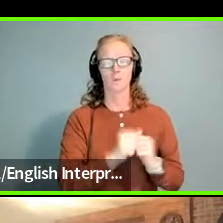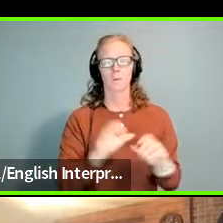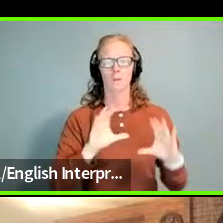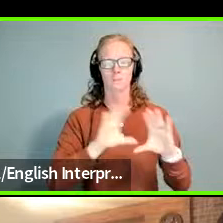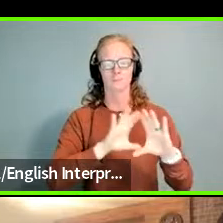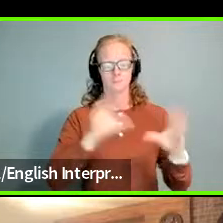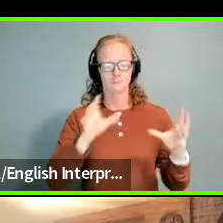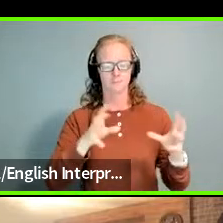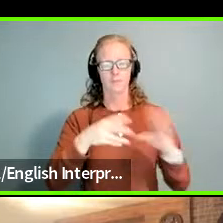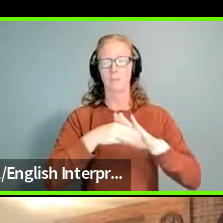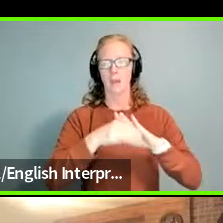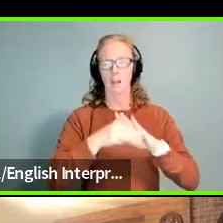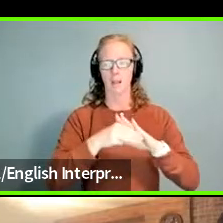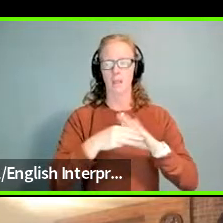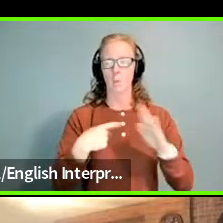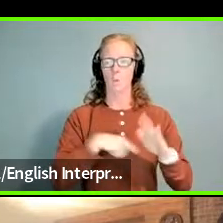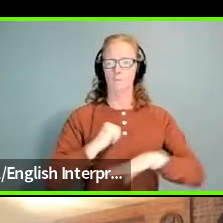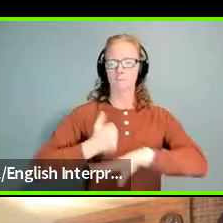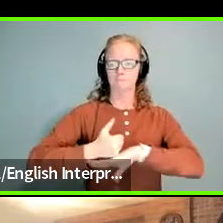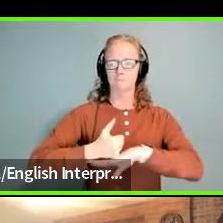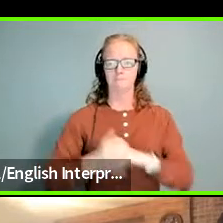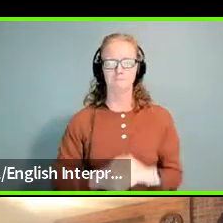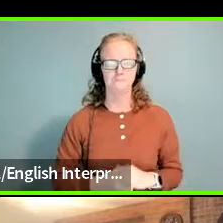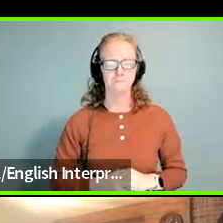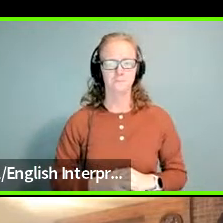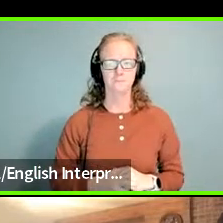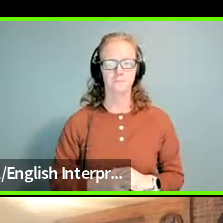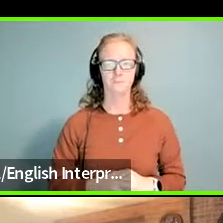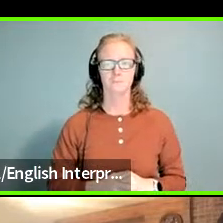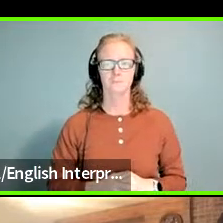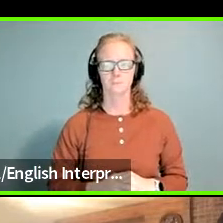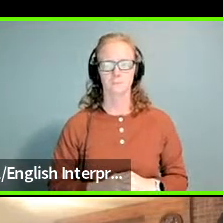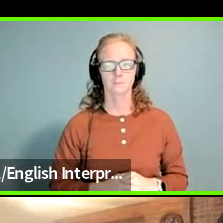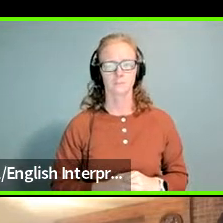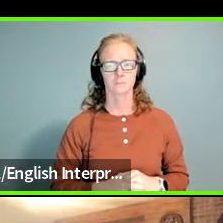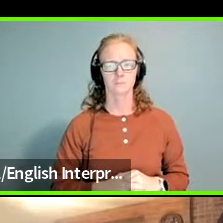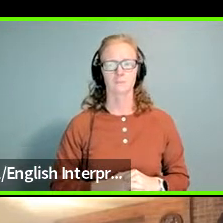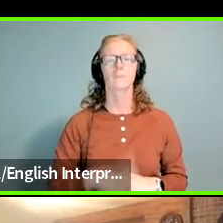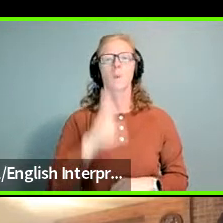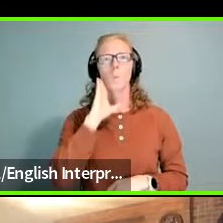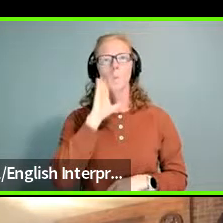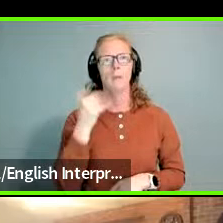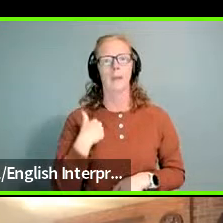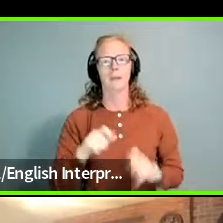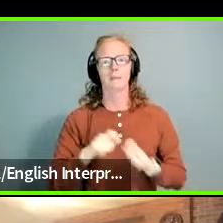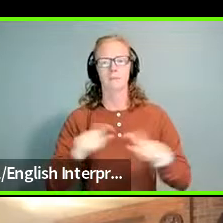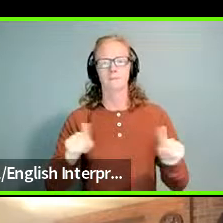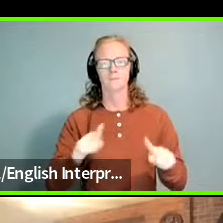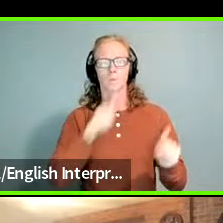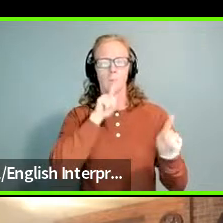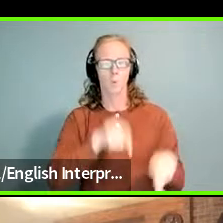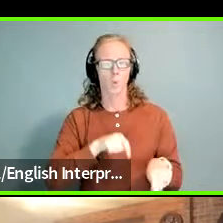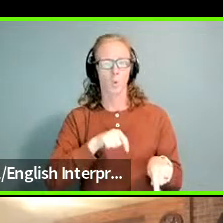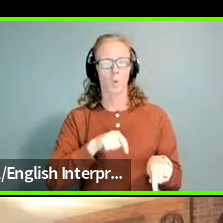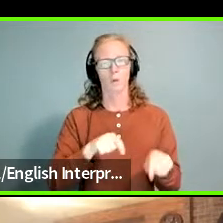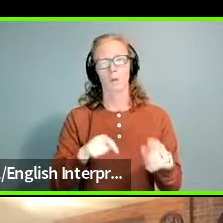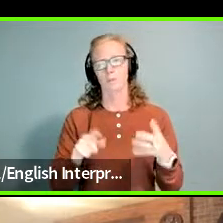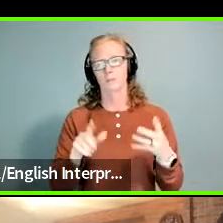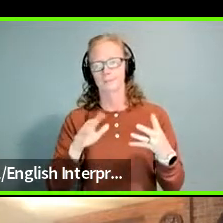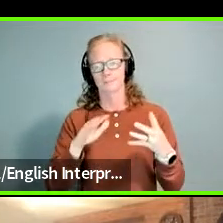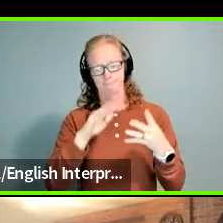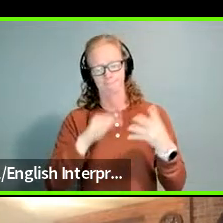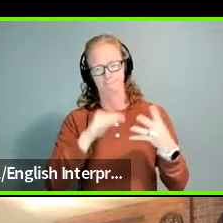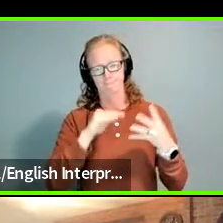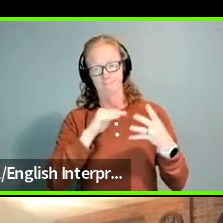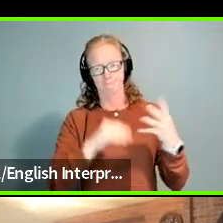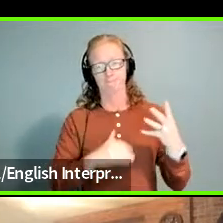and the modeling that we do. We're expecting to be putting out a report, sometime a little later, the first quarter here. There's a